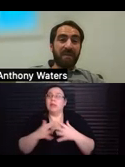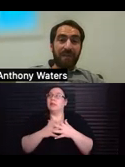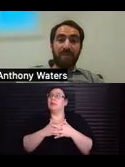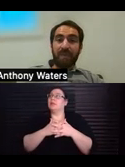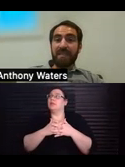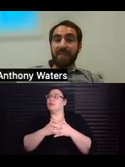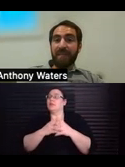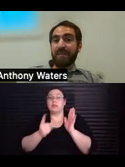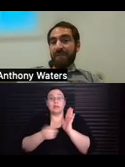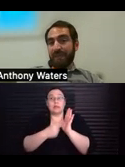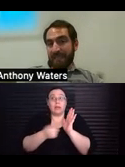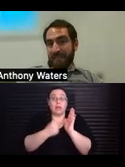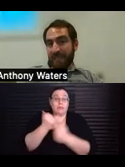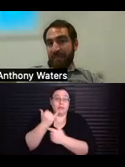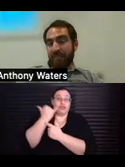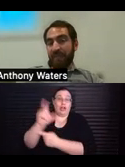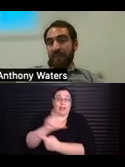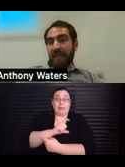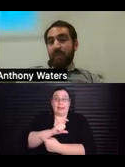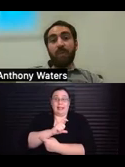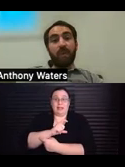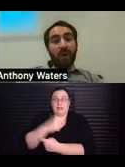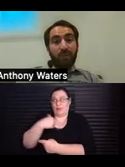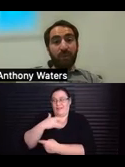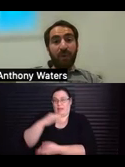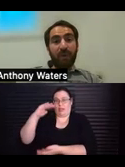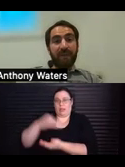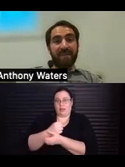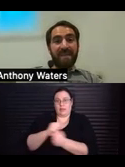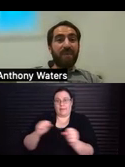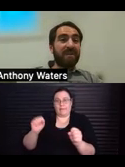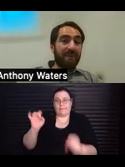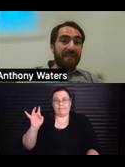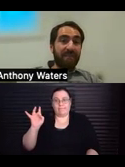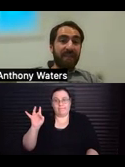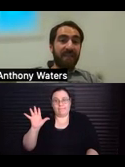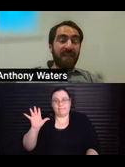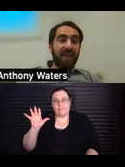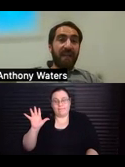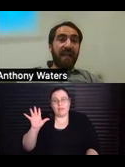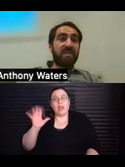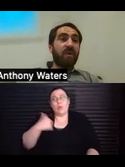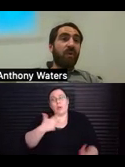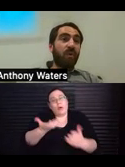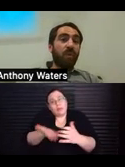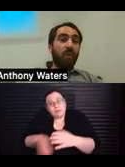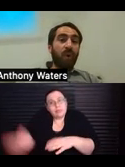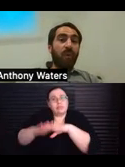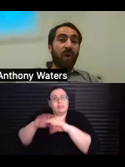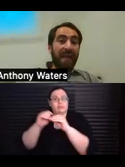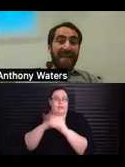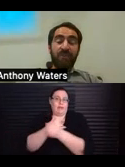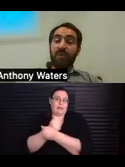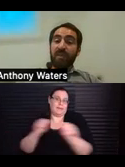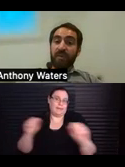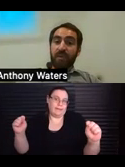sometimes calling the police can make us feel less safe. And what we hope for is that we increase safety. And so